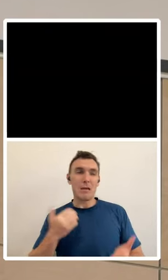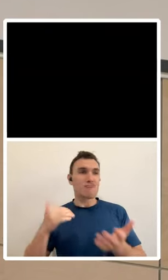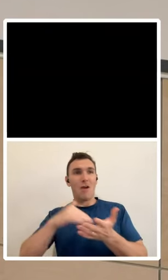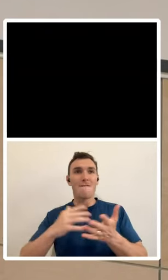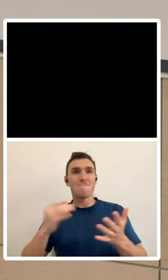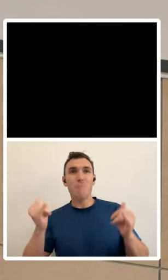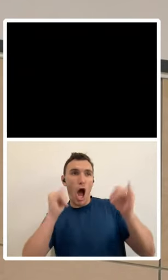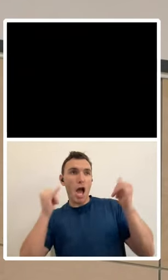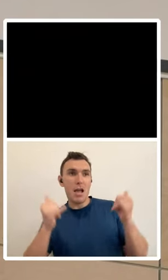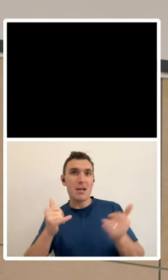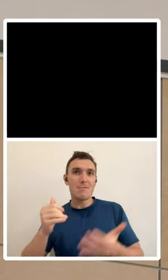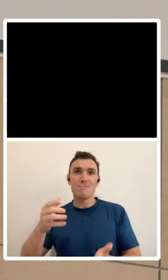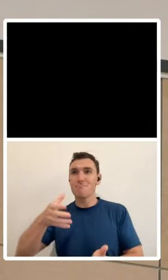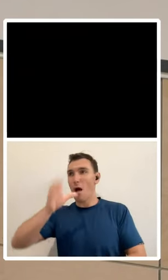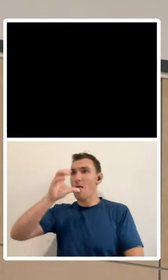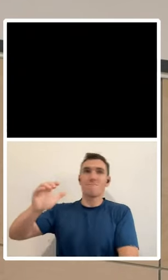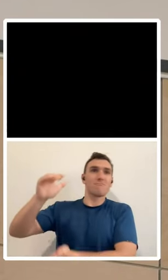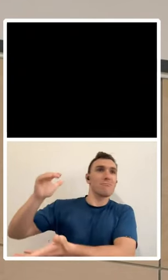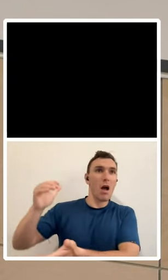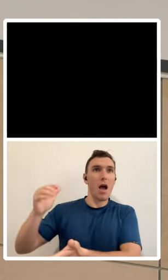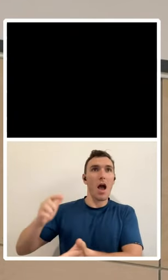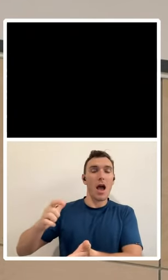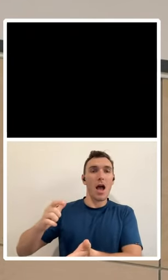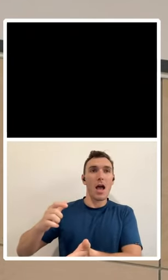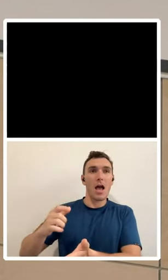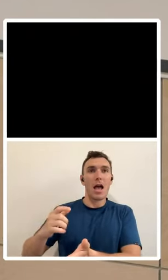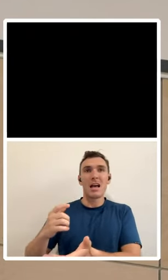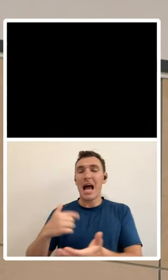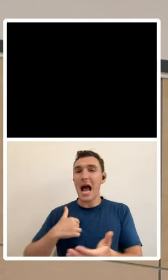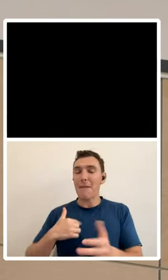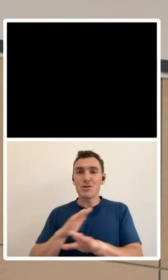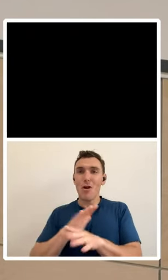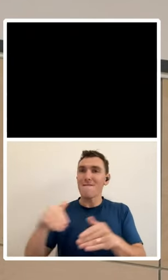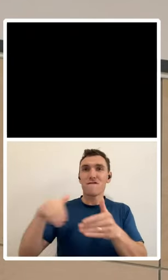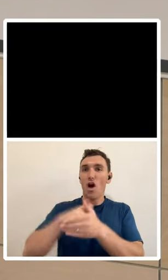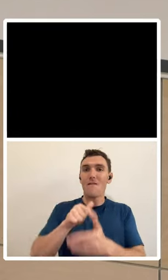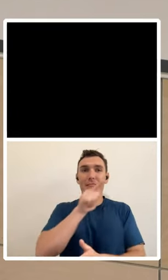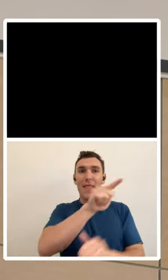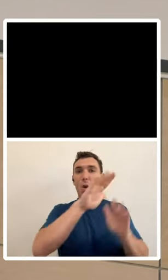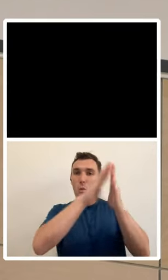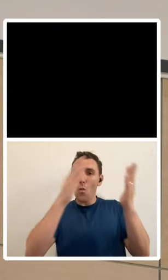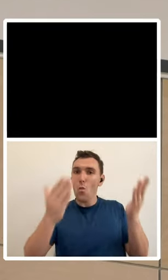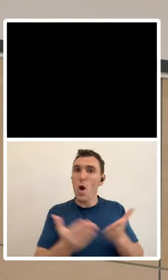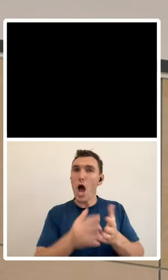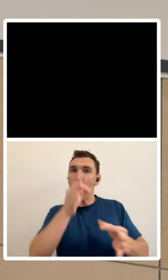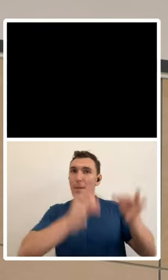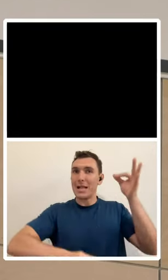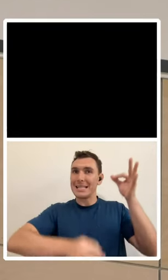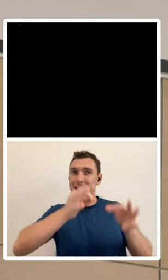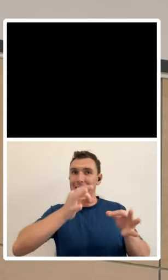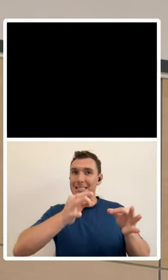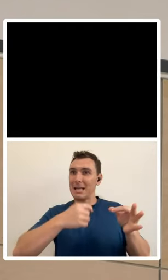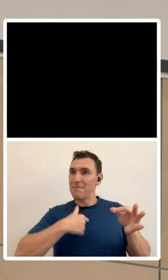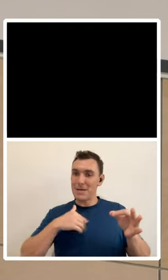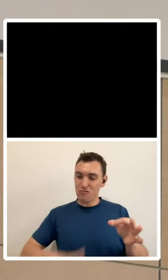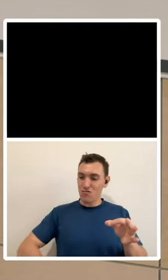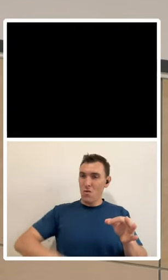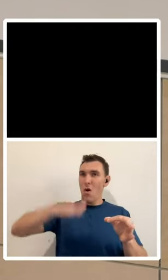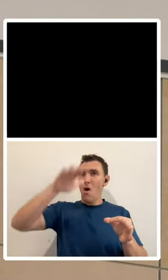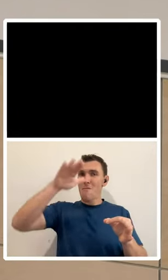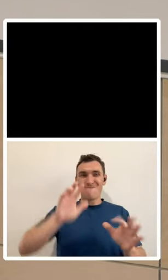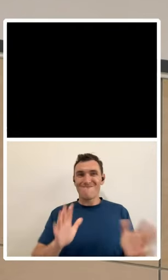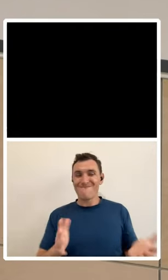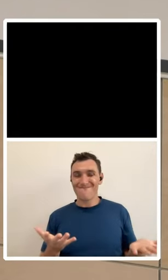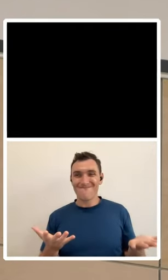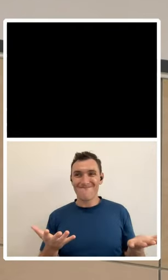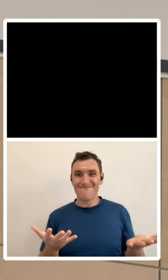I was not a political person. I wasn't raised in a political family. I was just a kid from East London who wanted to make money. And I